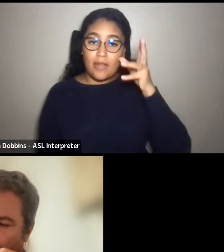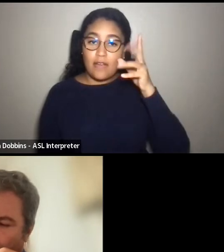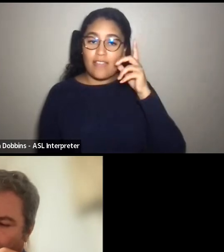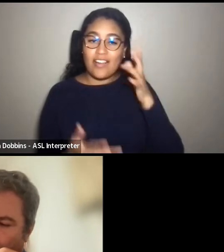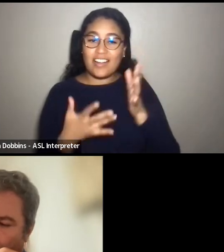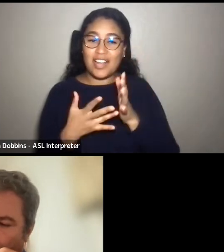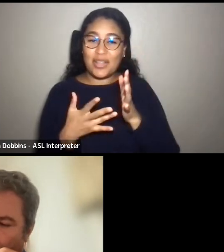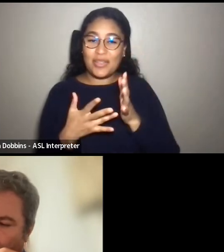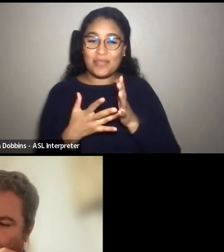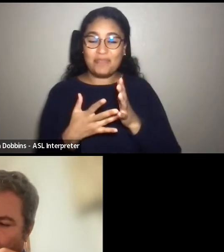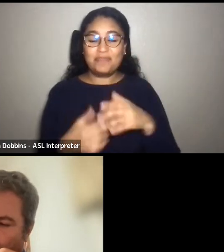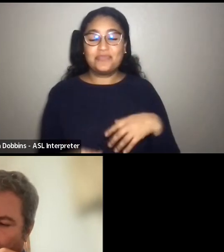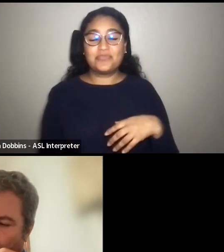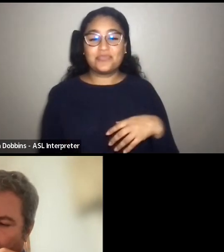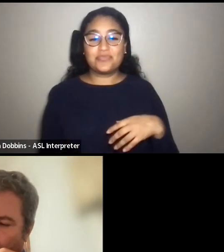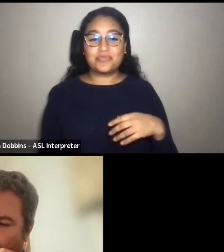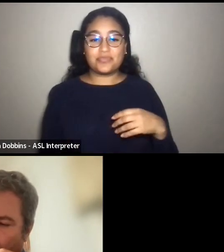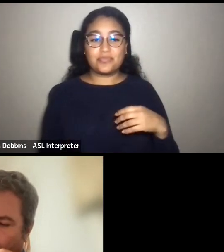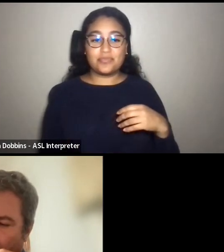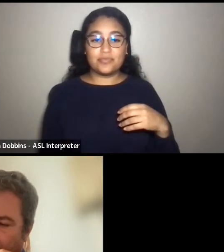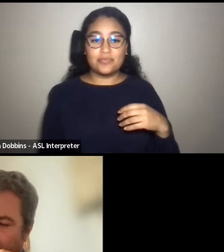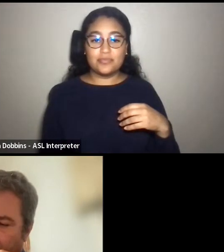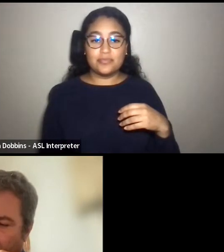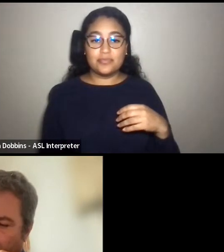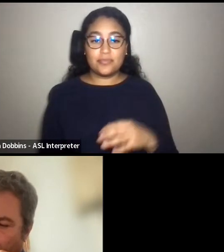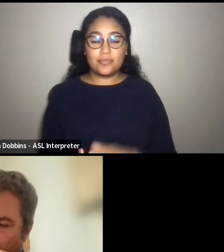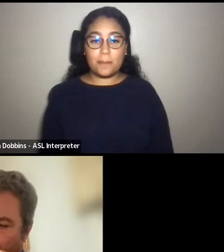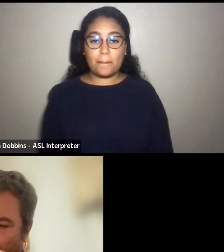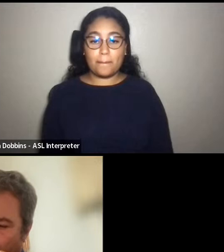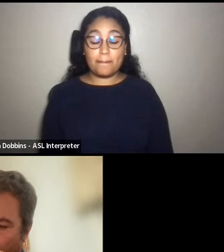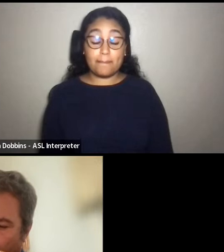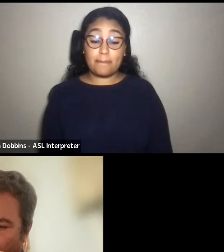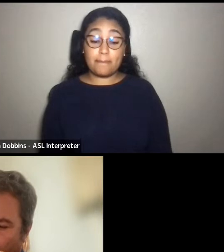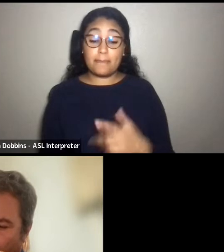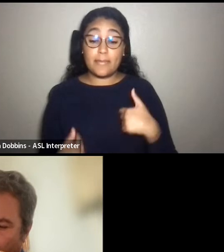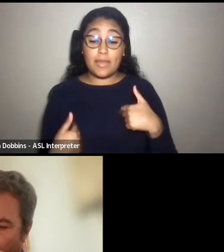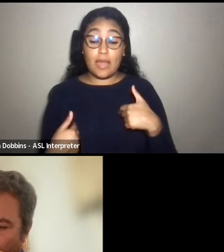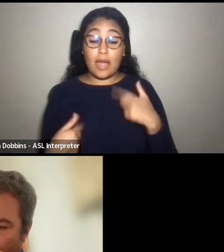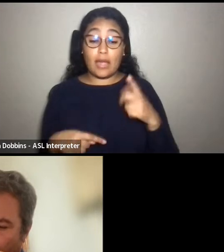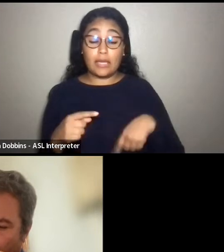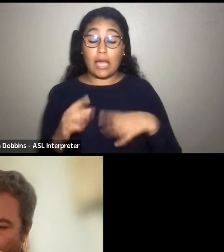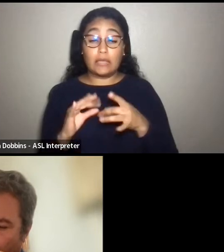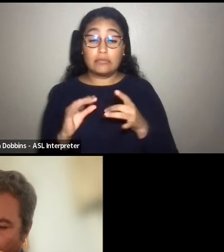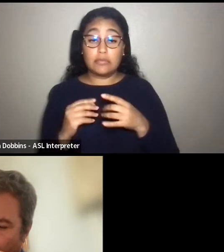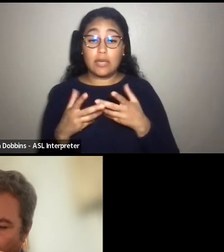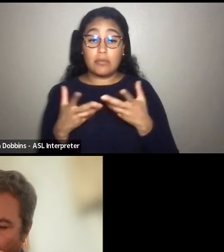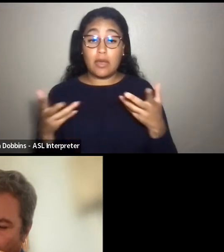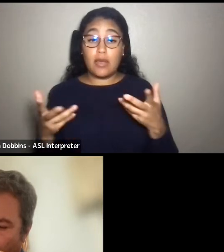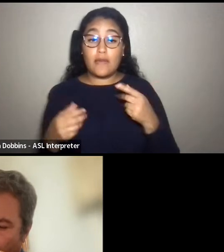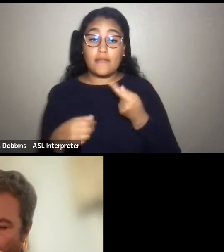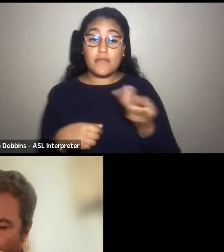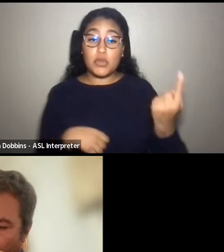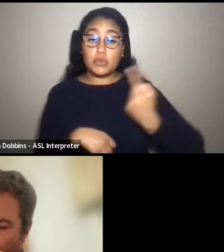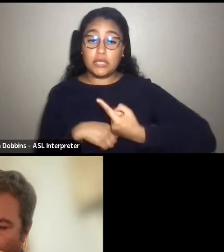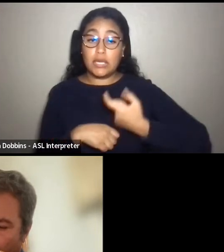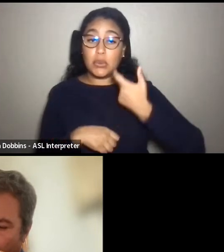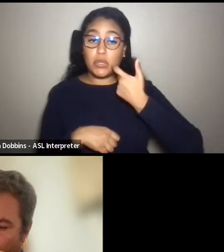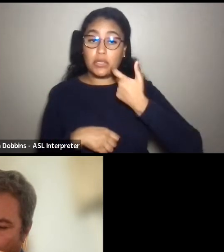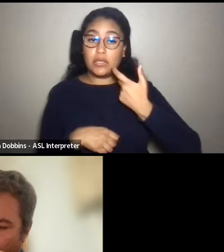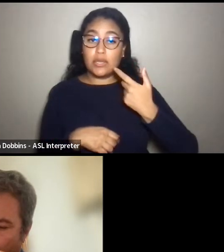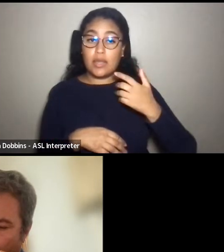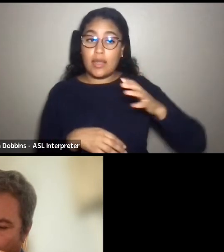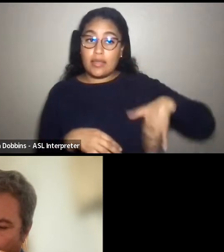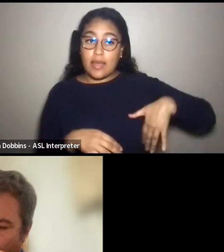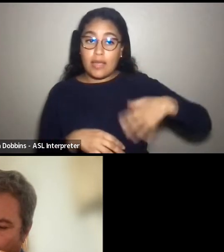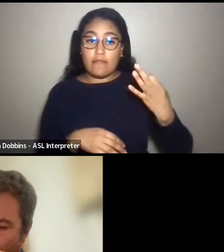grader, and I can't speak much. I've spent the past few days since late Friday